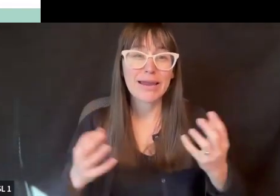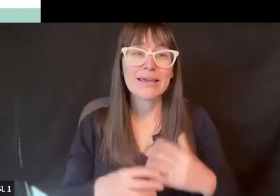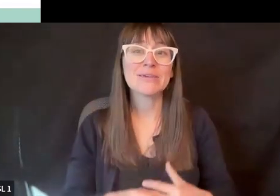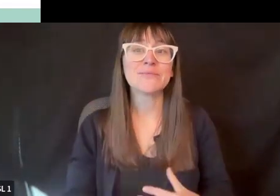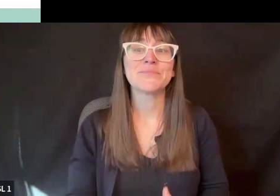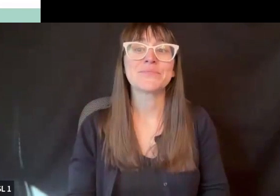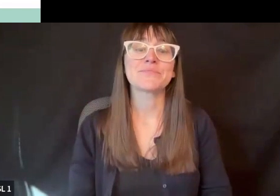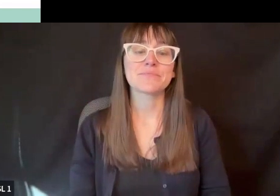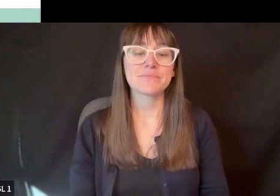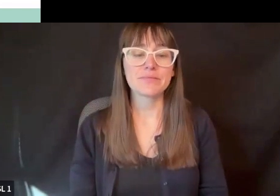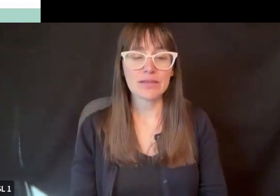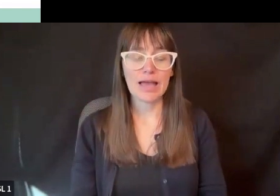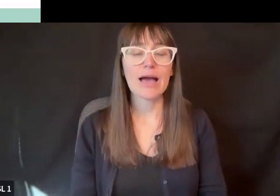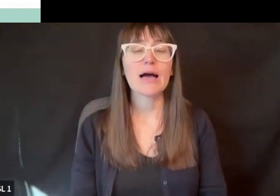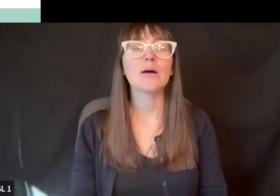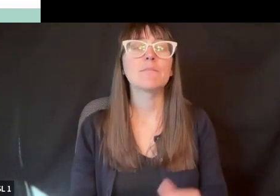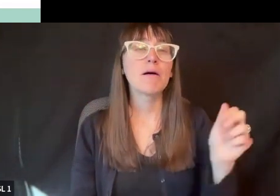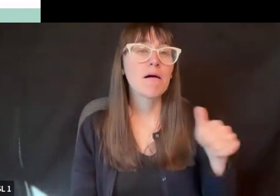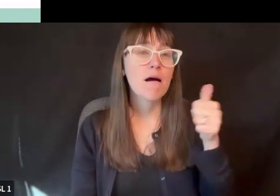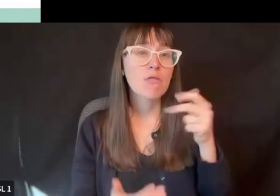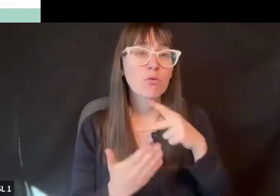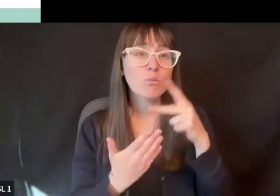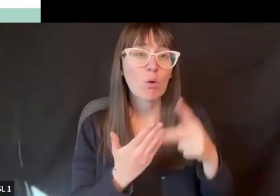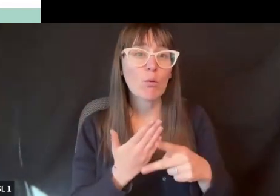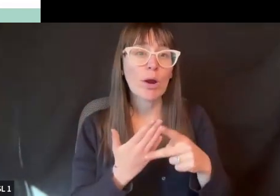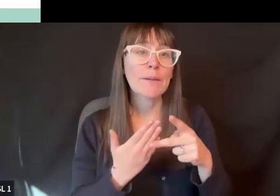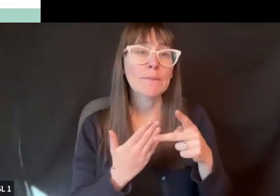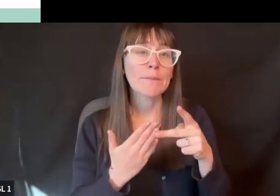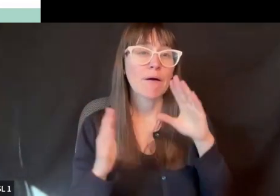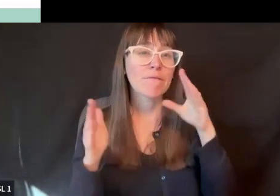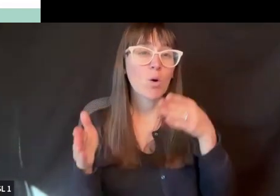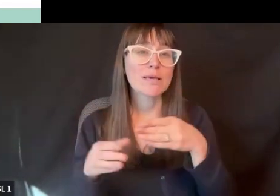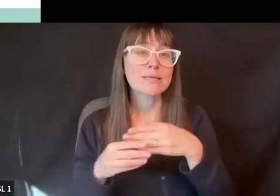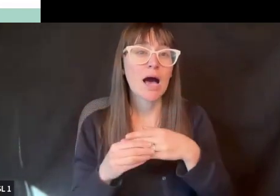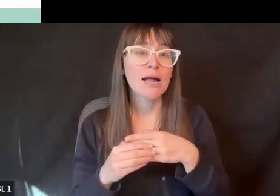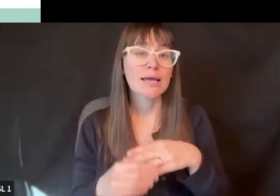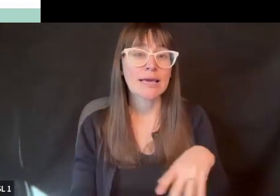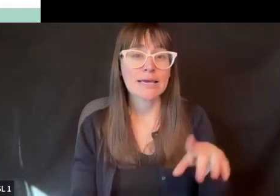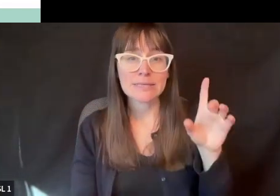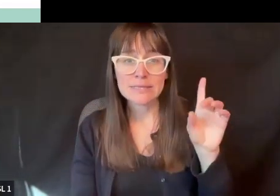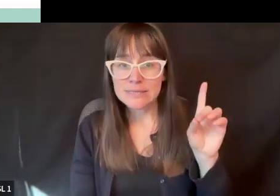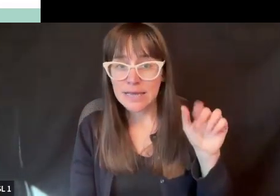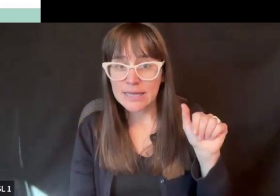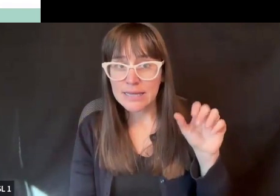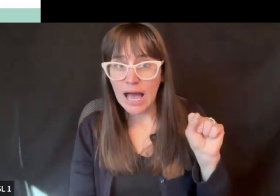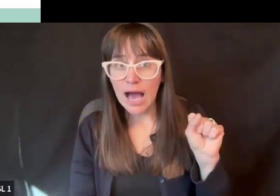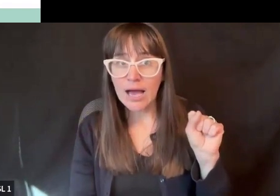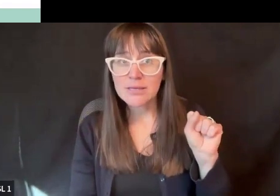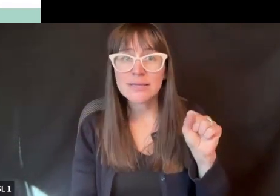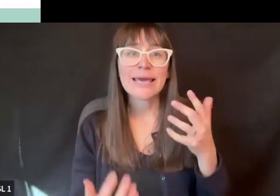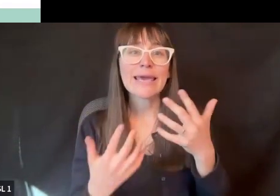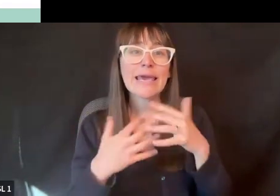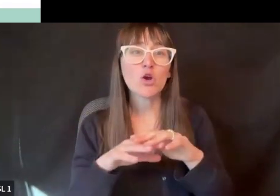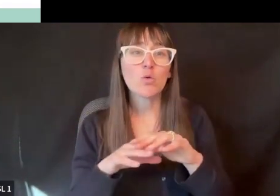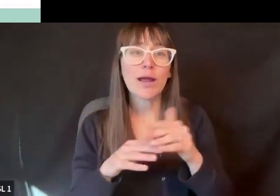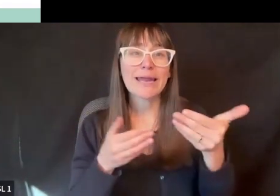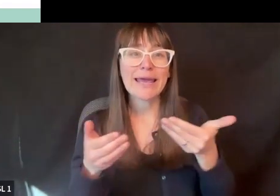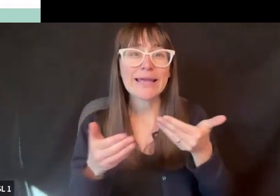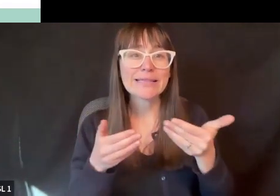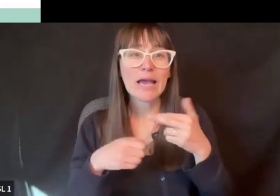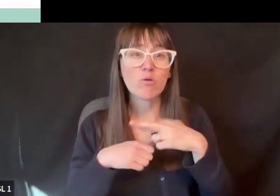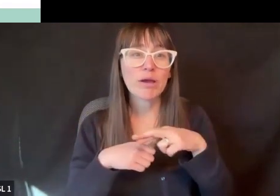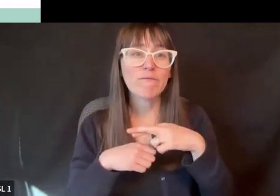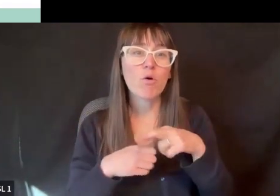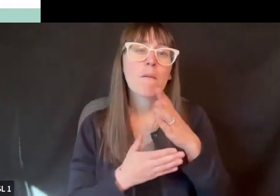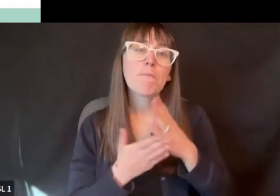does go on and on. And then the other service I would like to focus on is DOS Integrated Intake and